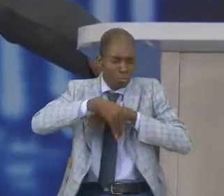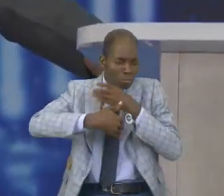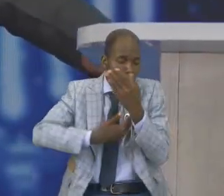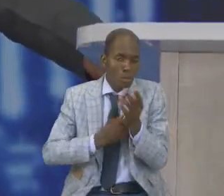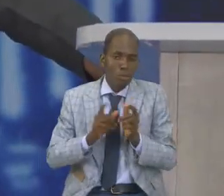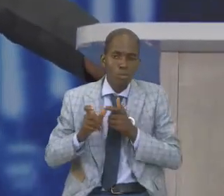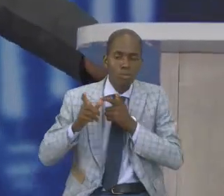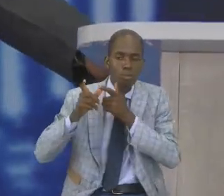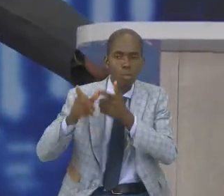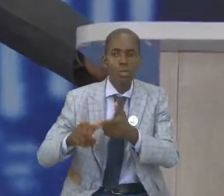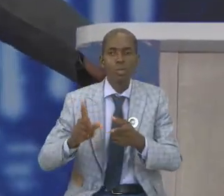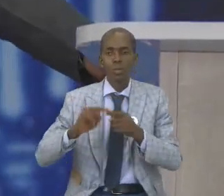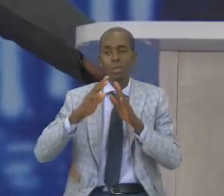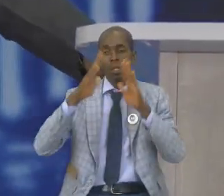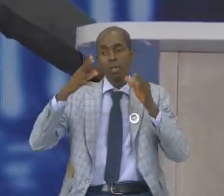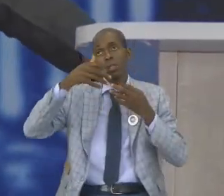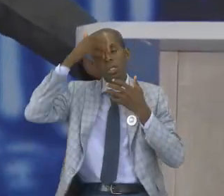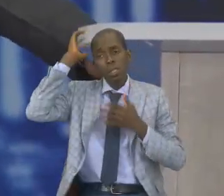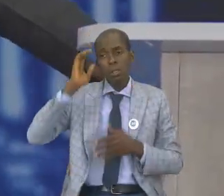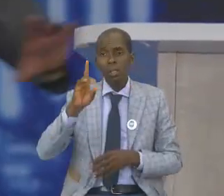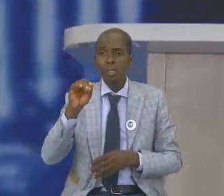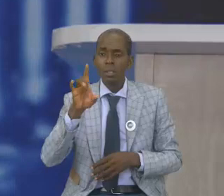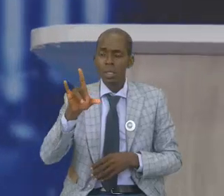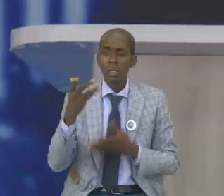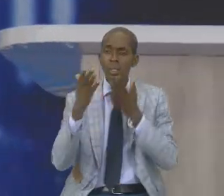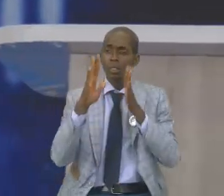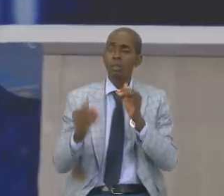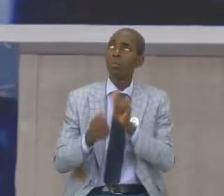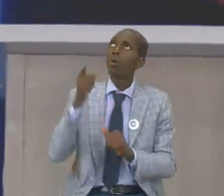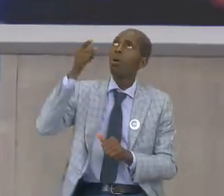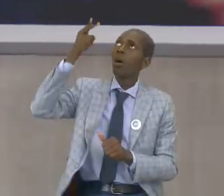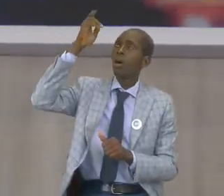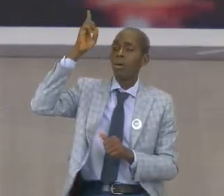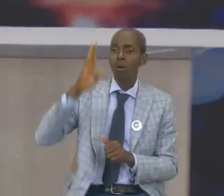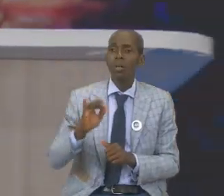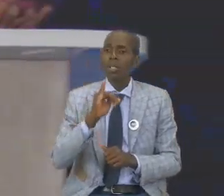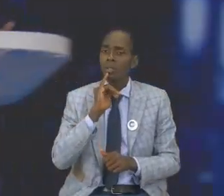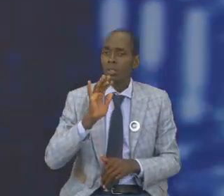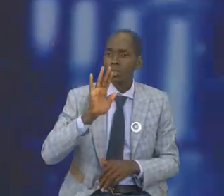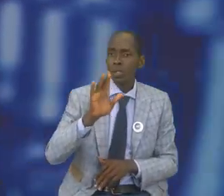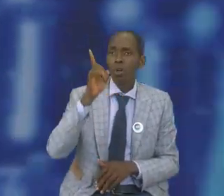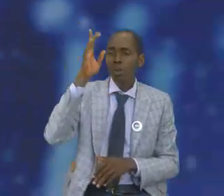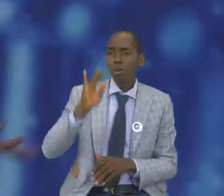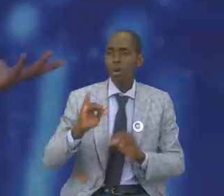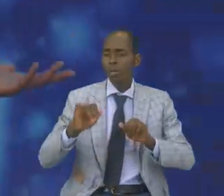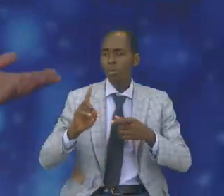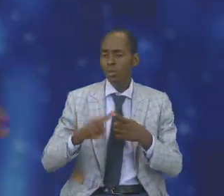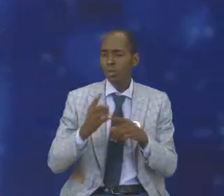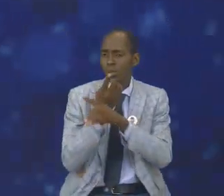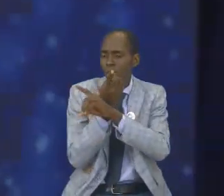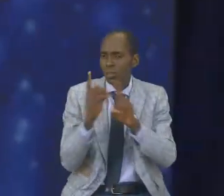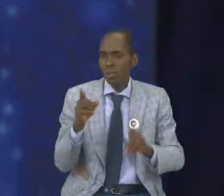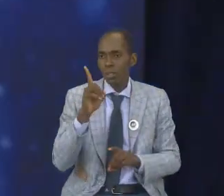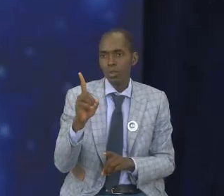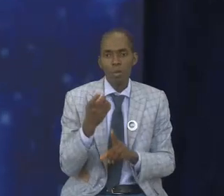said, Daniel, thou servant of the Most High God, is your God whom you serve able to deliver you